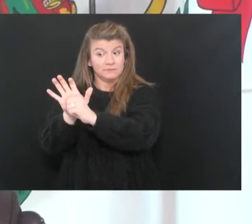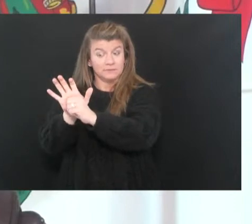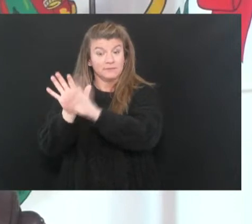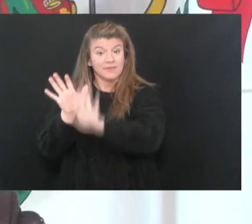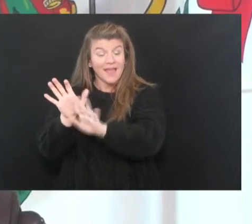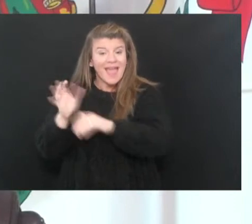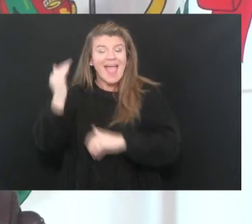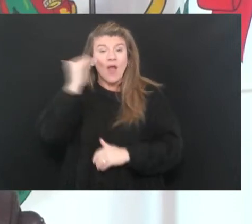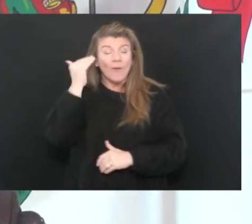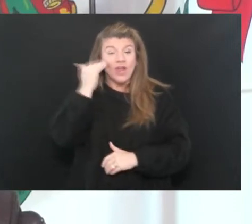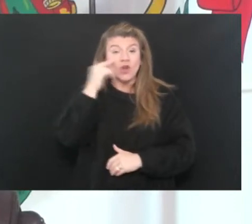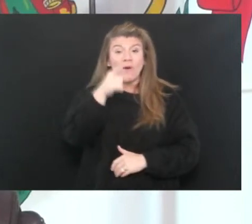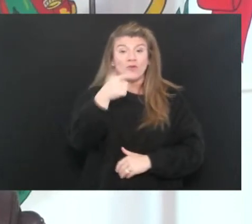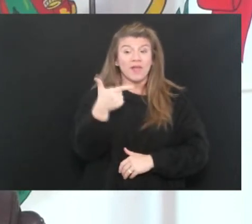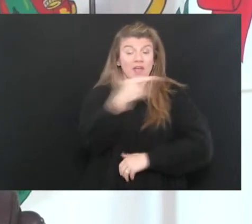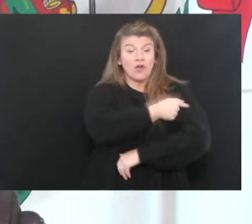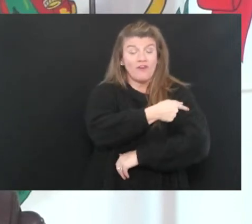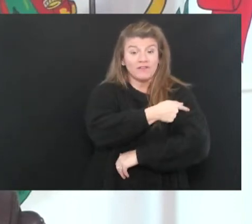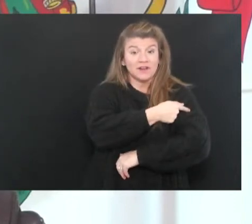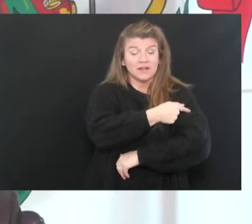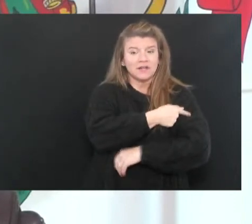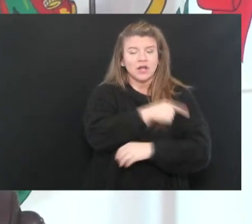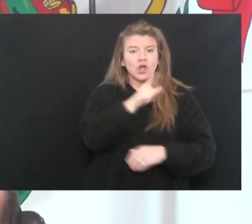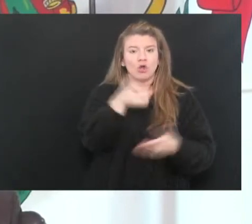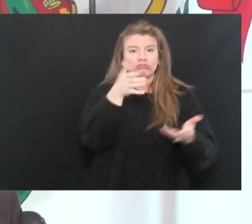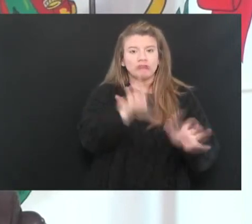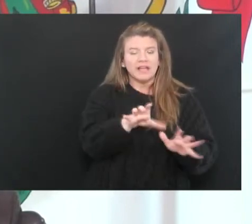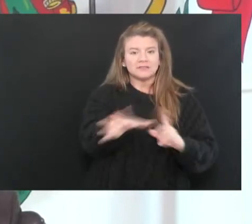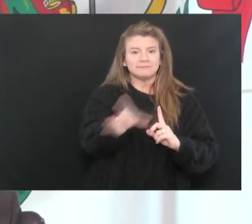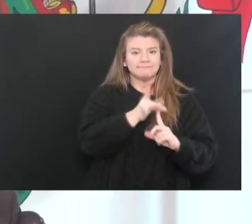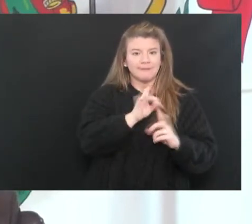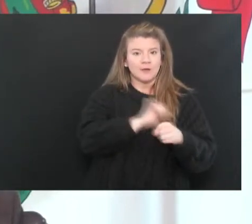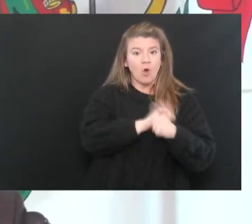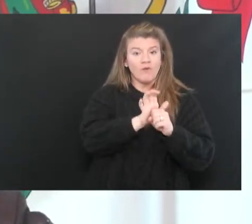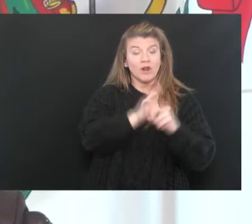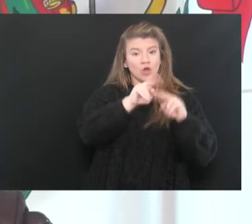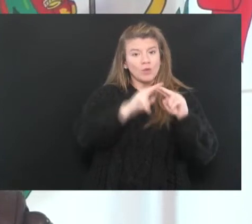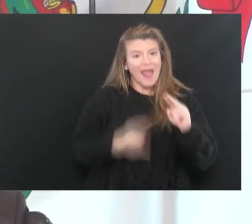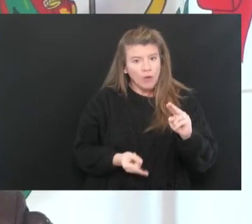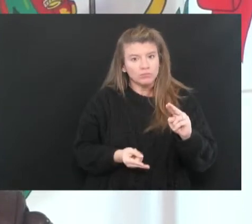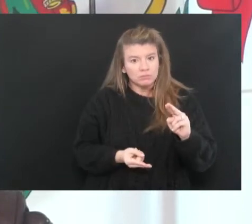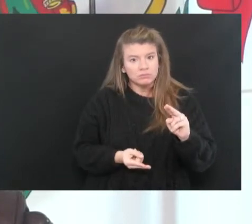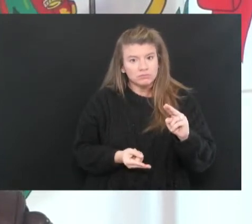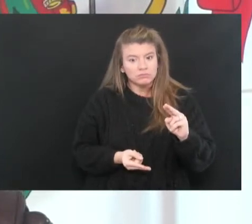get vaccinated, your chances of getting COVID go down unbelievably.